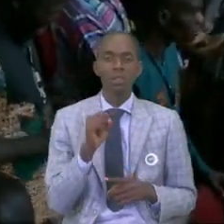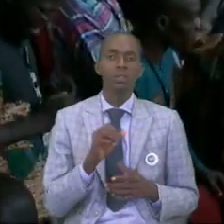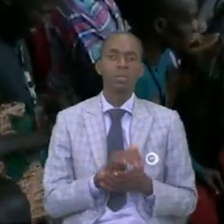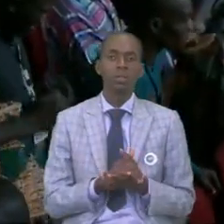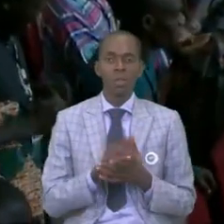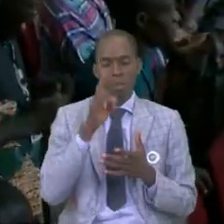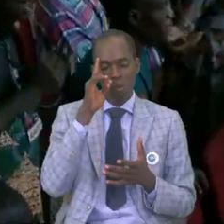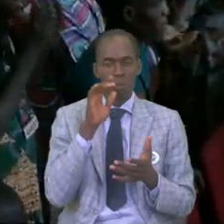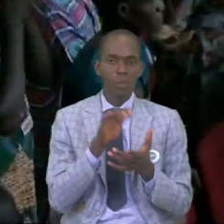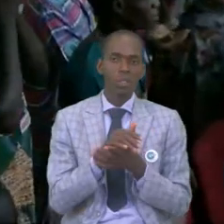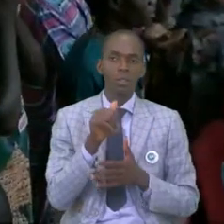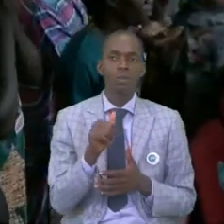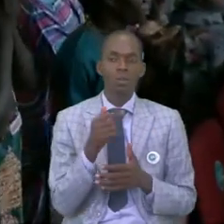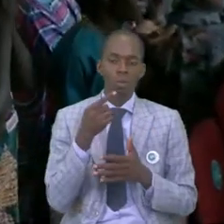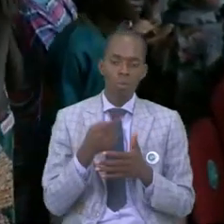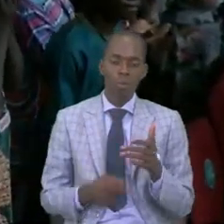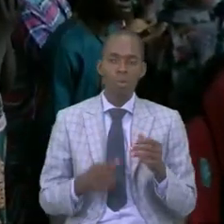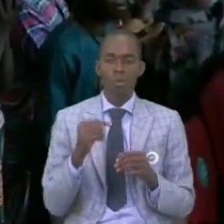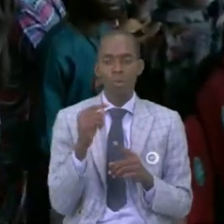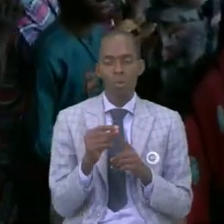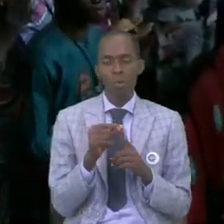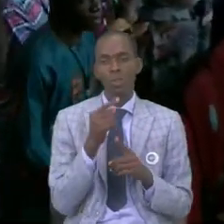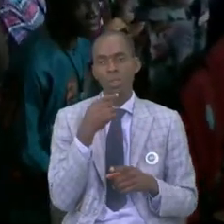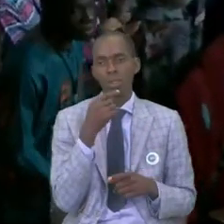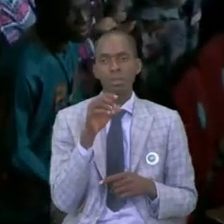Believe what the word says.